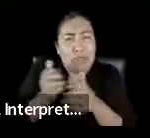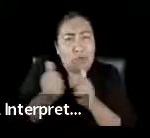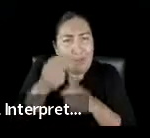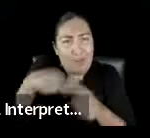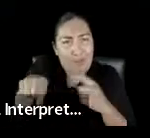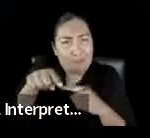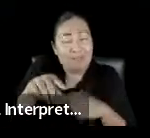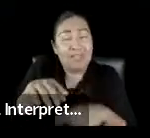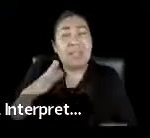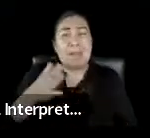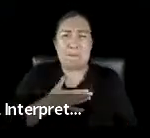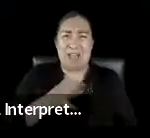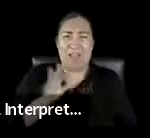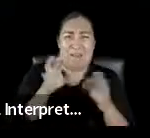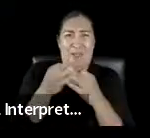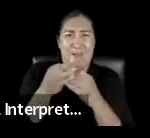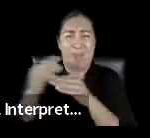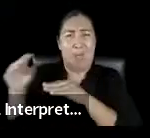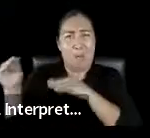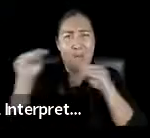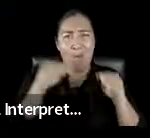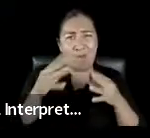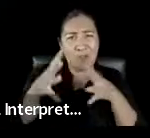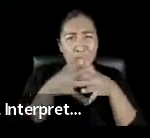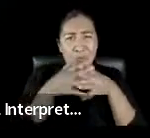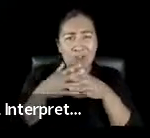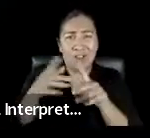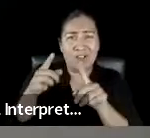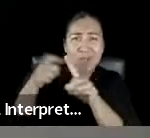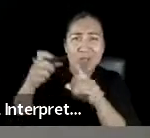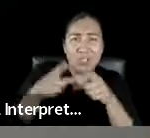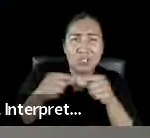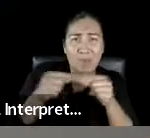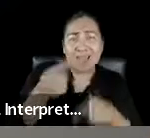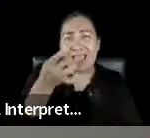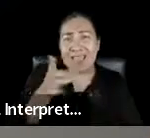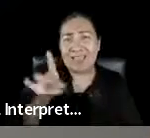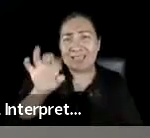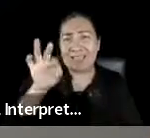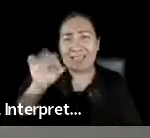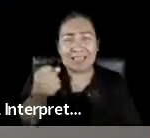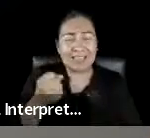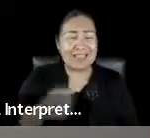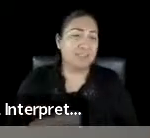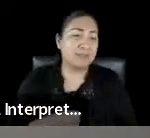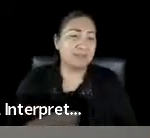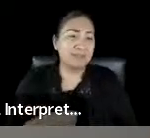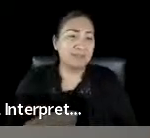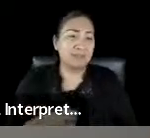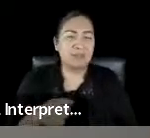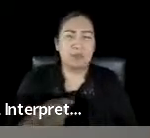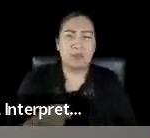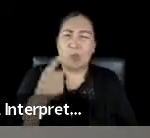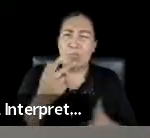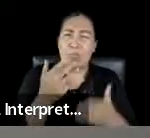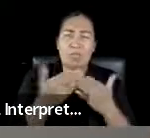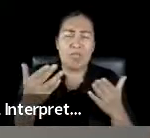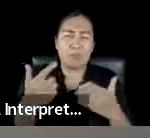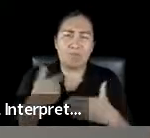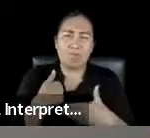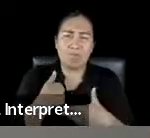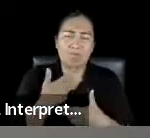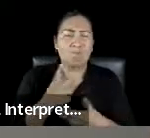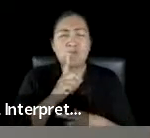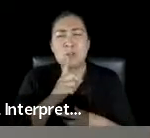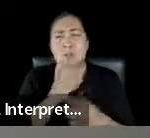My family came to America from Japan in the 1890s. One thing I hold most precious